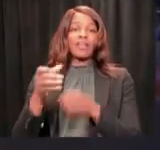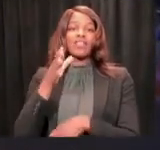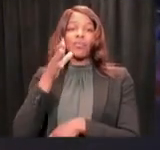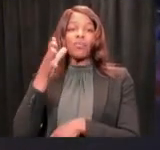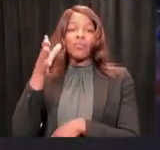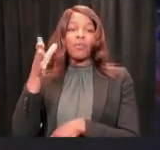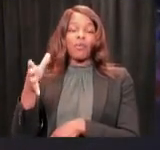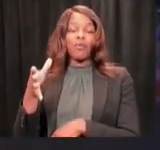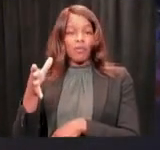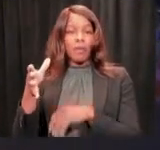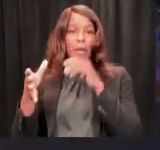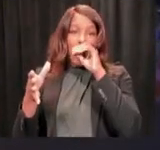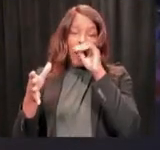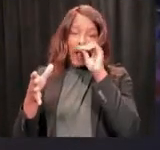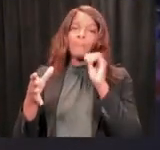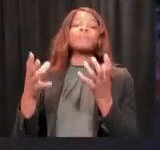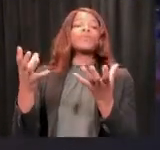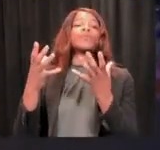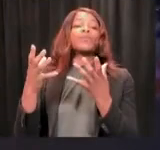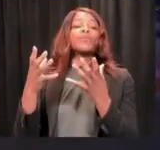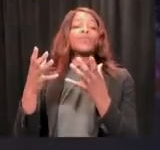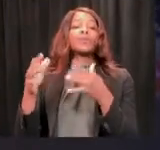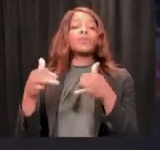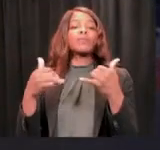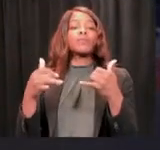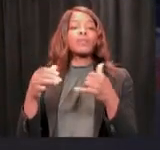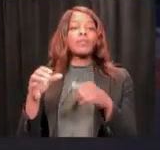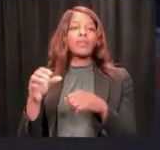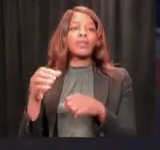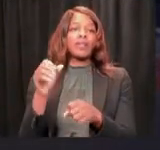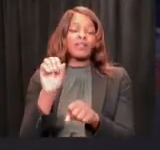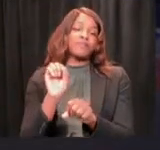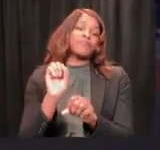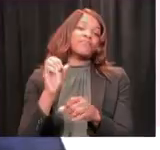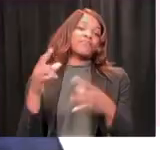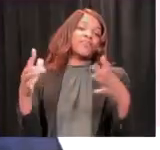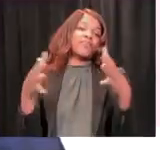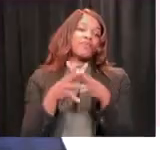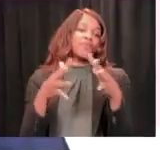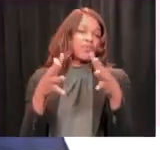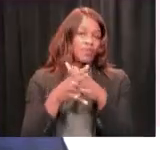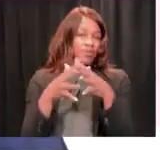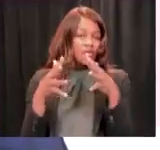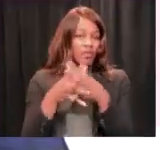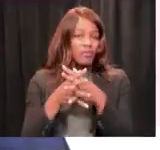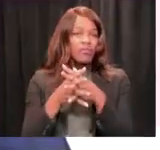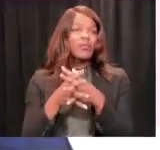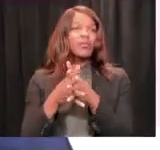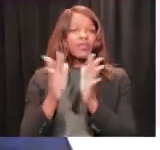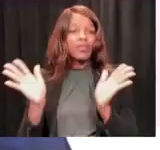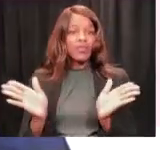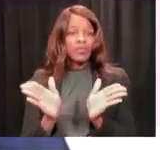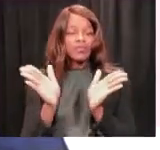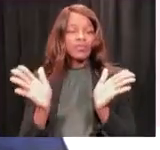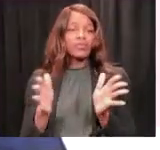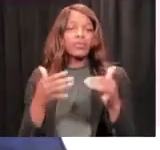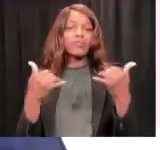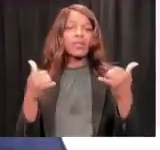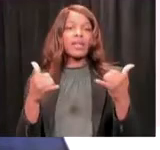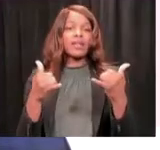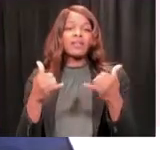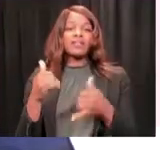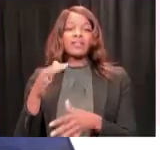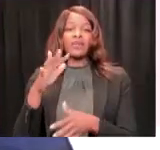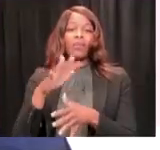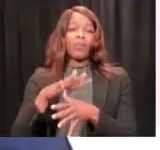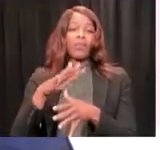that when he wanted to play football, and they said he shouldn't play, no, she pushed him to play, and he would then become one of the star football